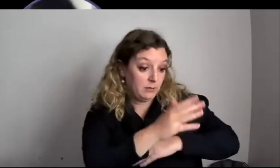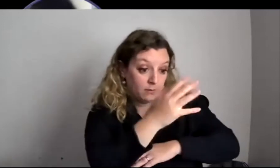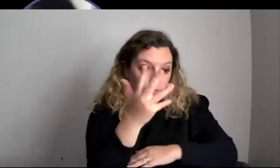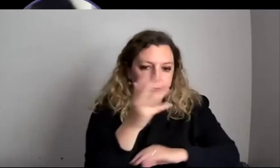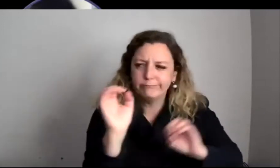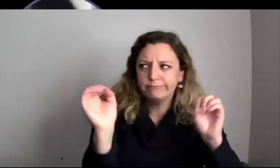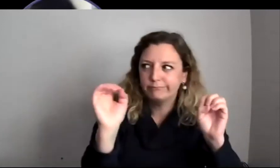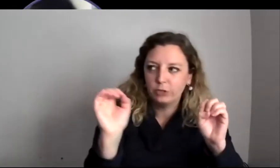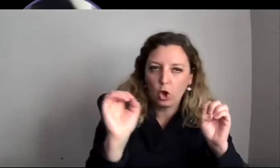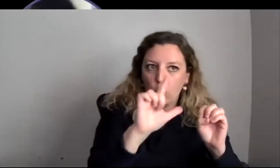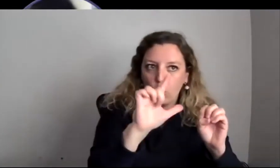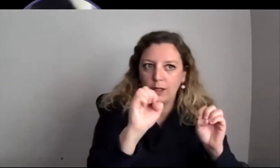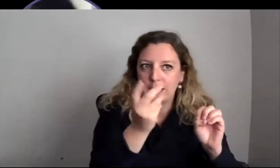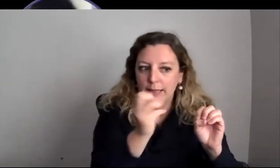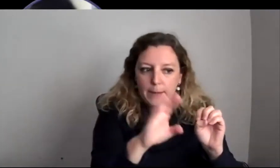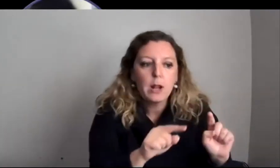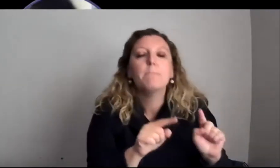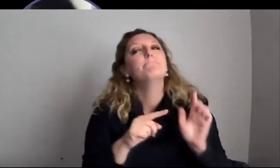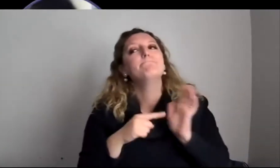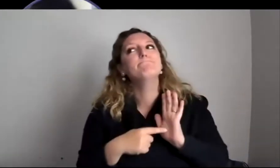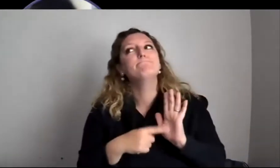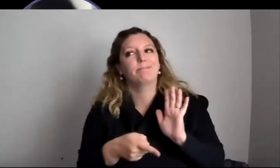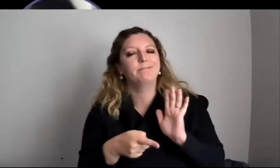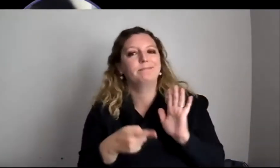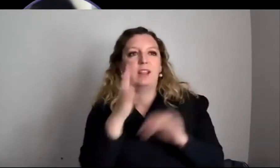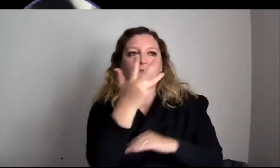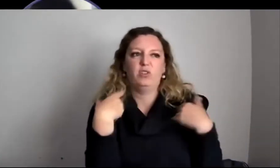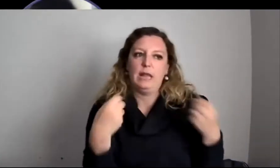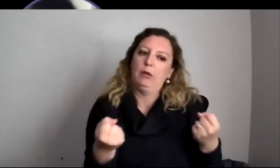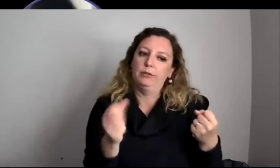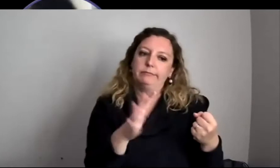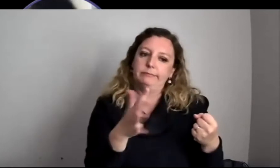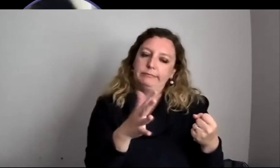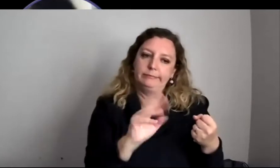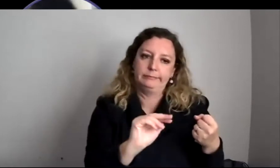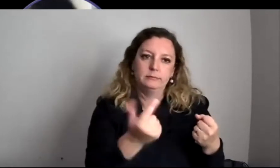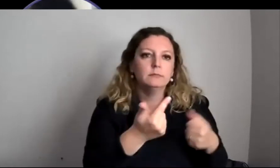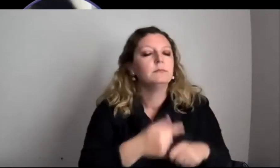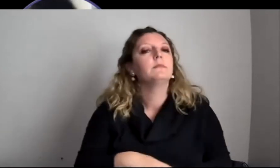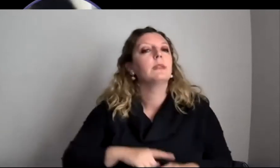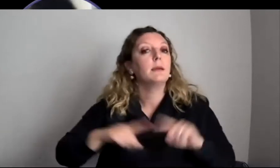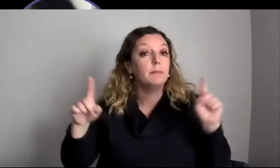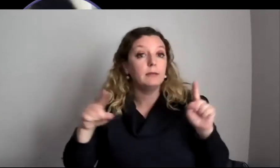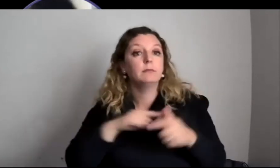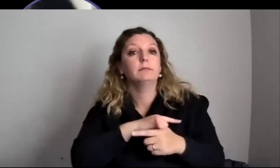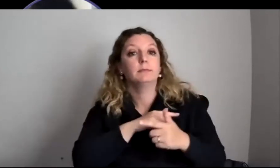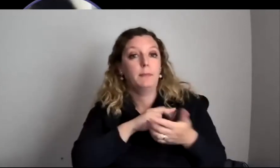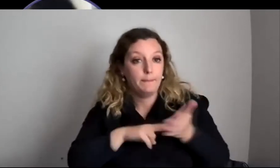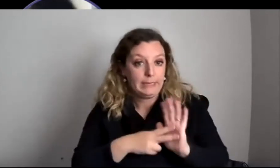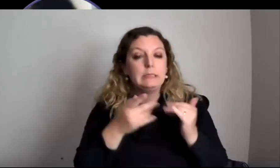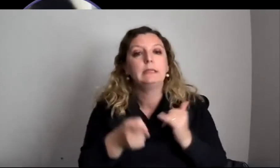there's no ruffed lemurs, then it's indicative of forest health being relatively low. But all of this together has led them to be